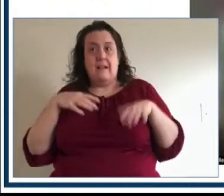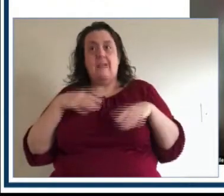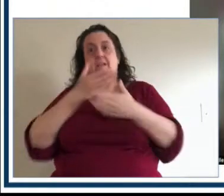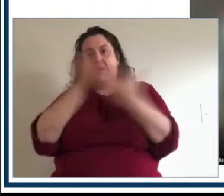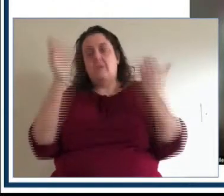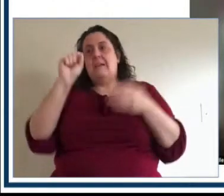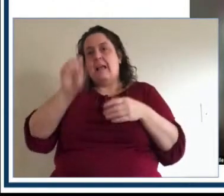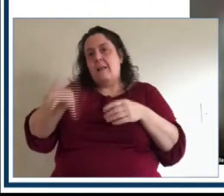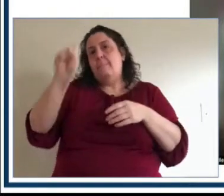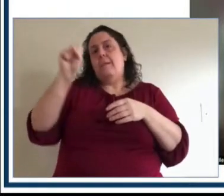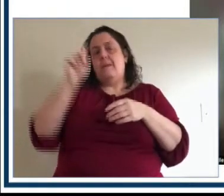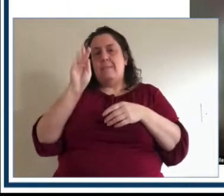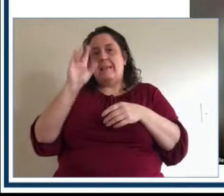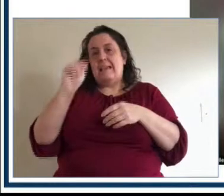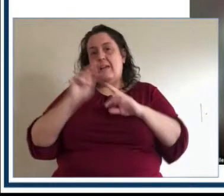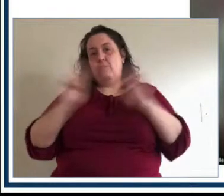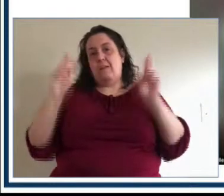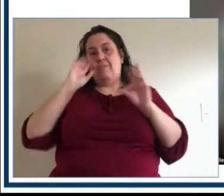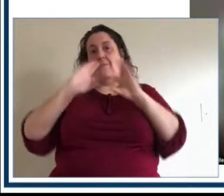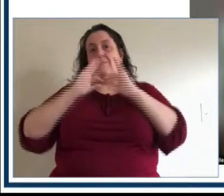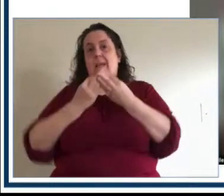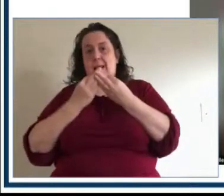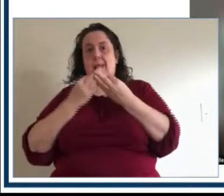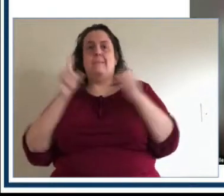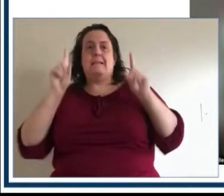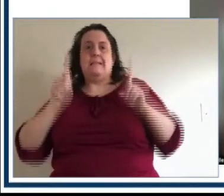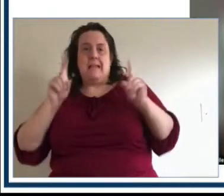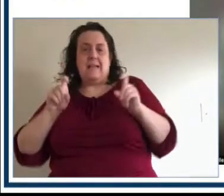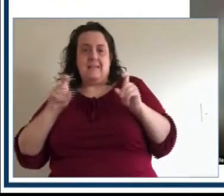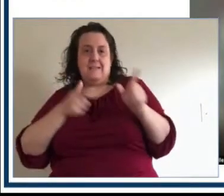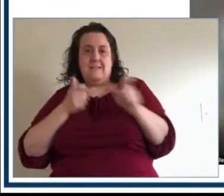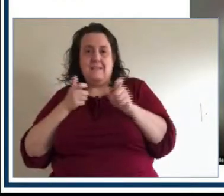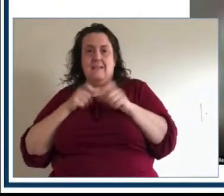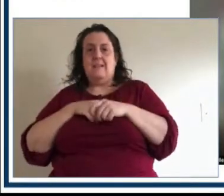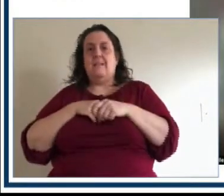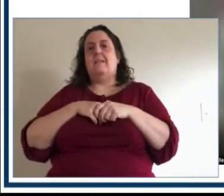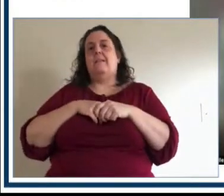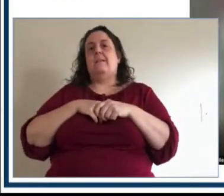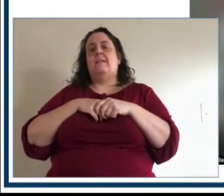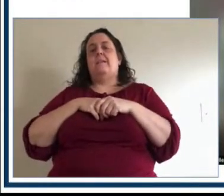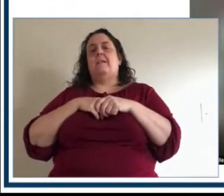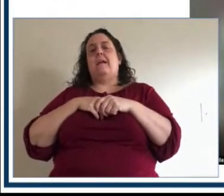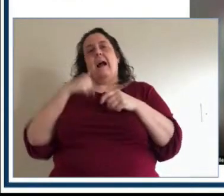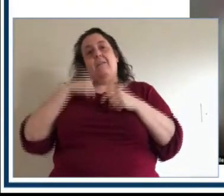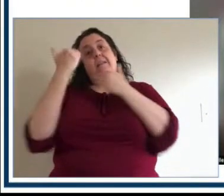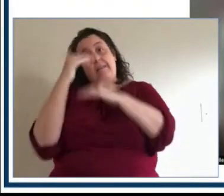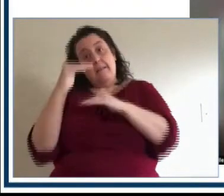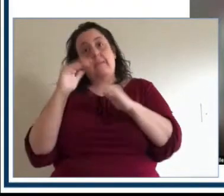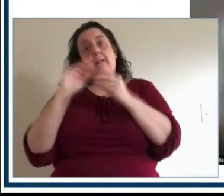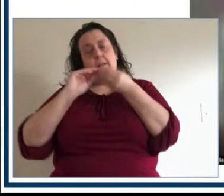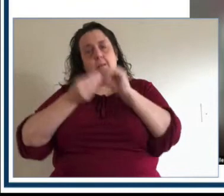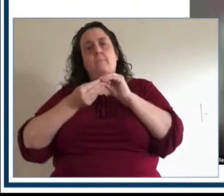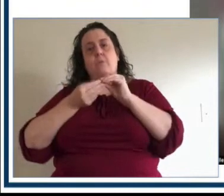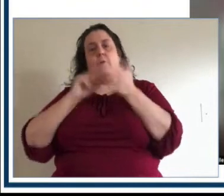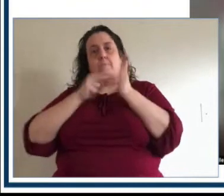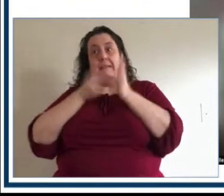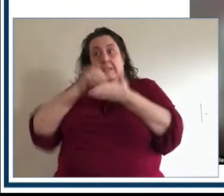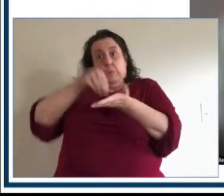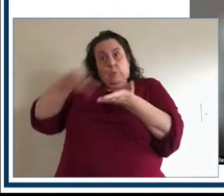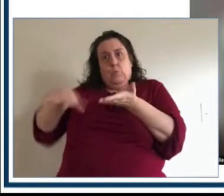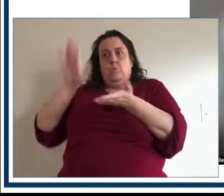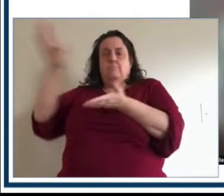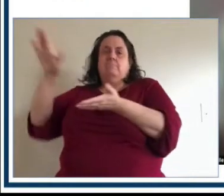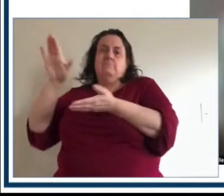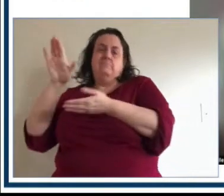for your family. There are limited supplies though, so students should continue getting their rapid tests on campus. For